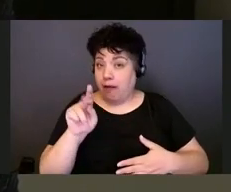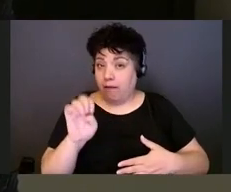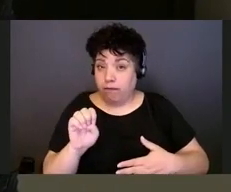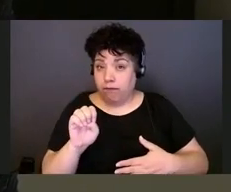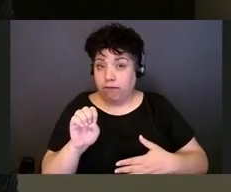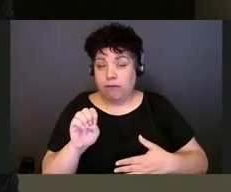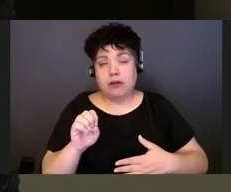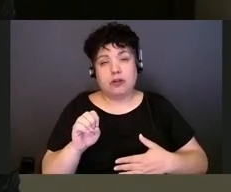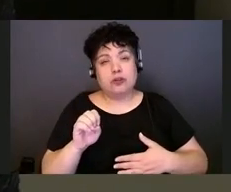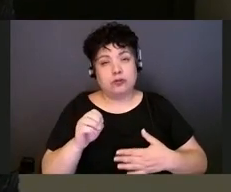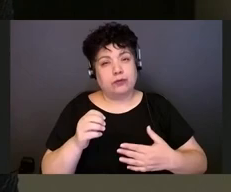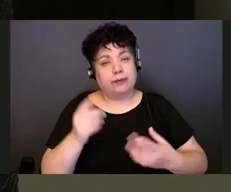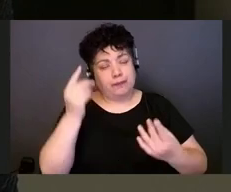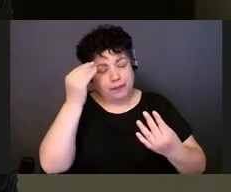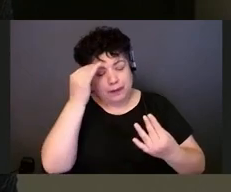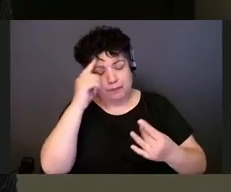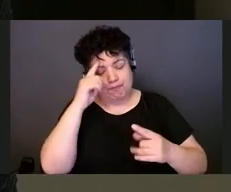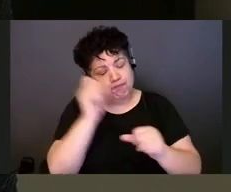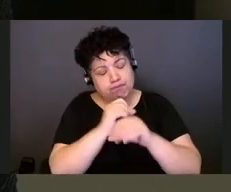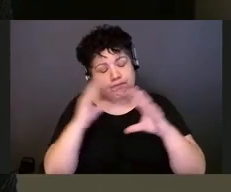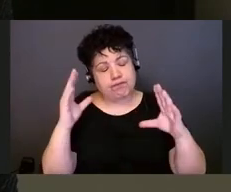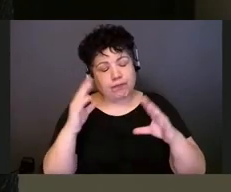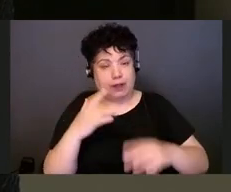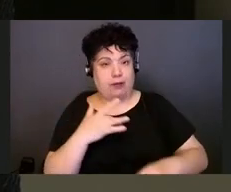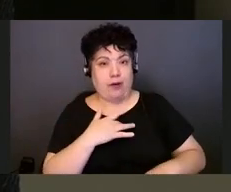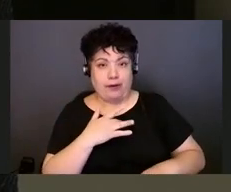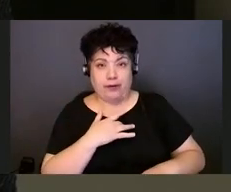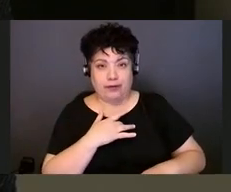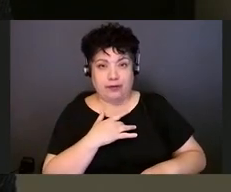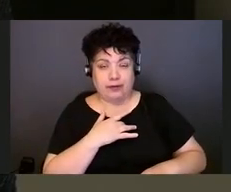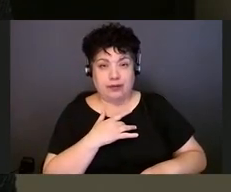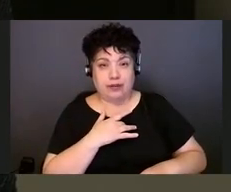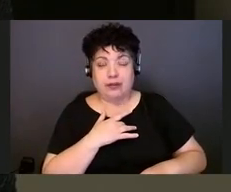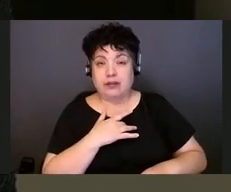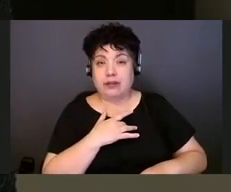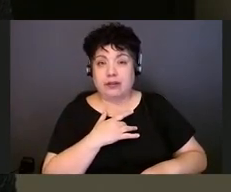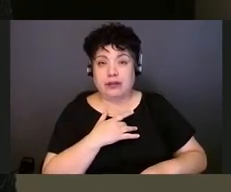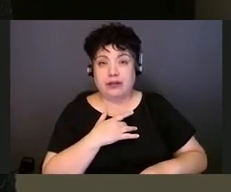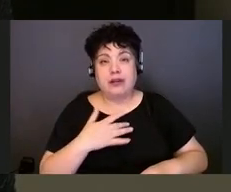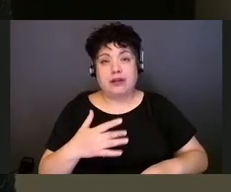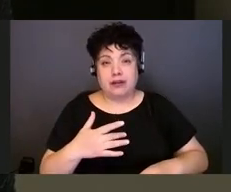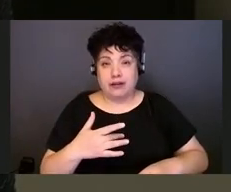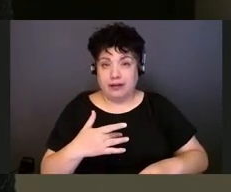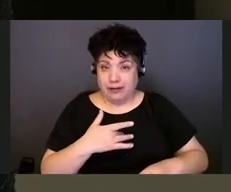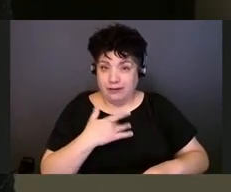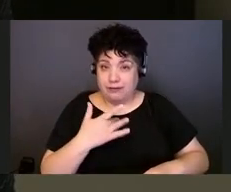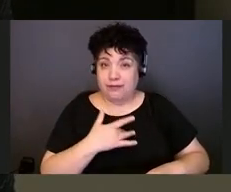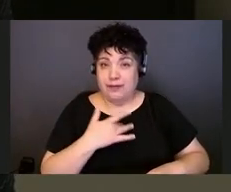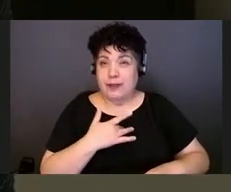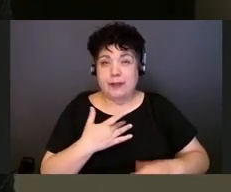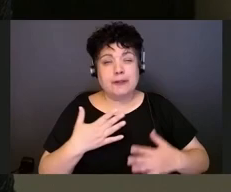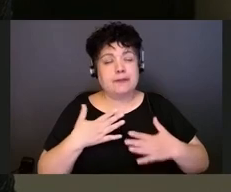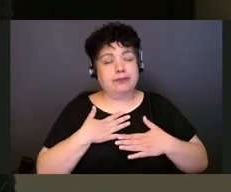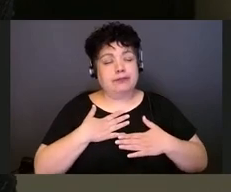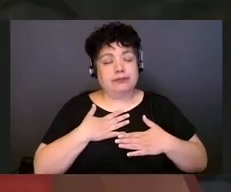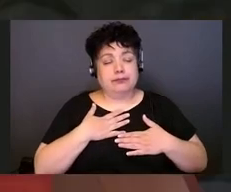heart. Once there, you will feel like sharing the feeling with